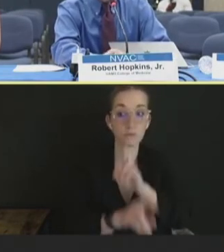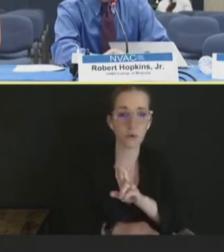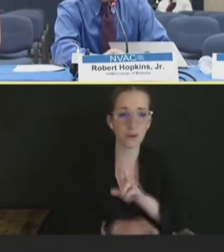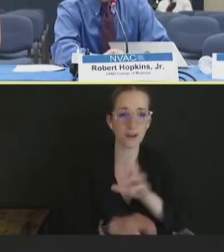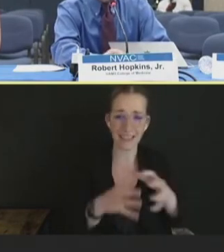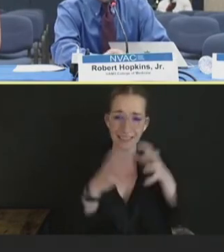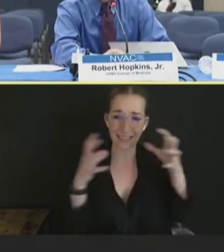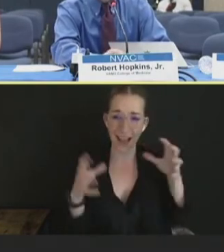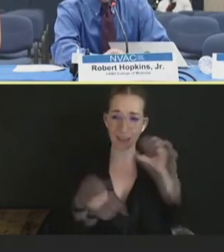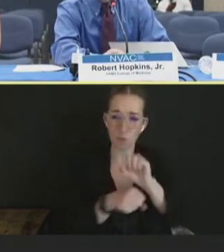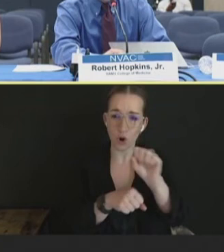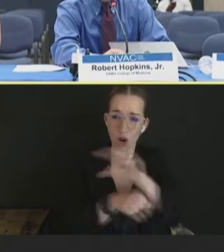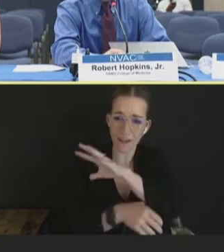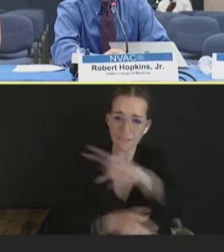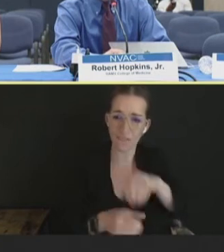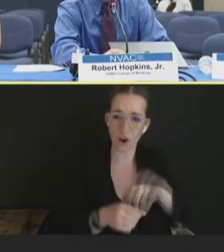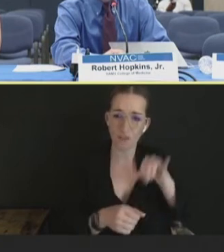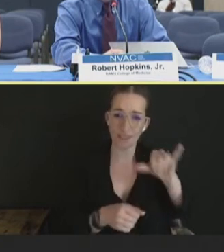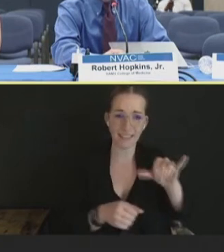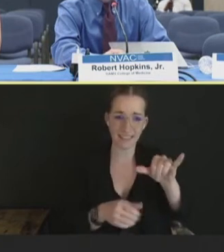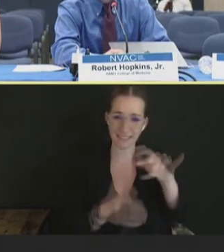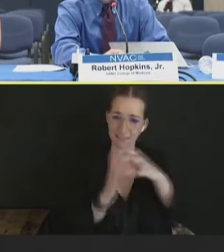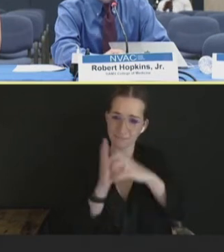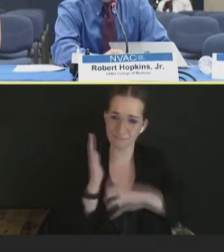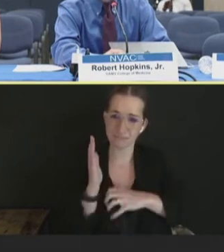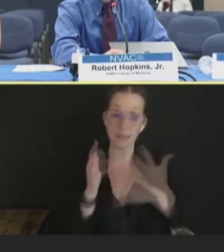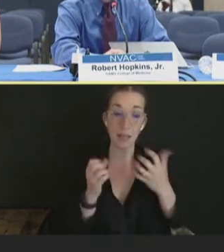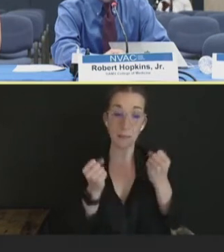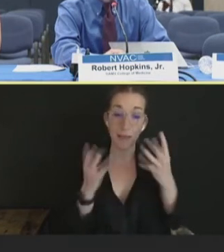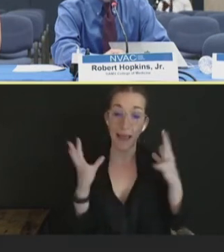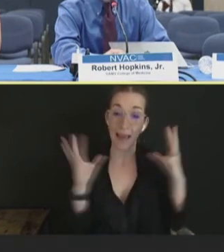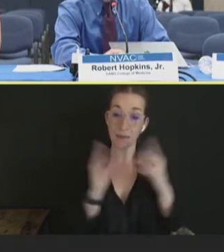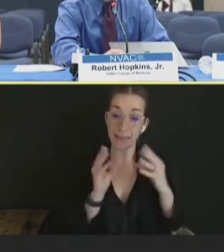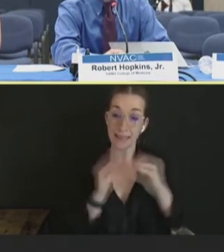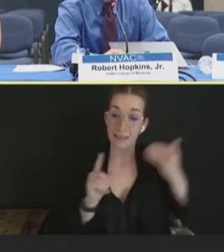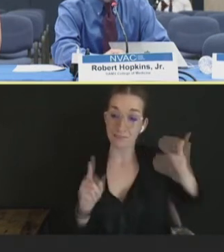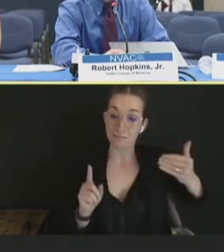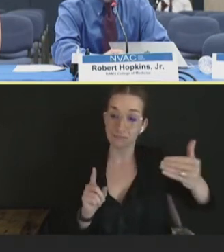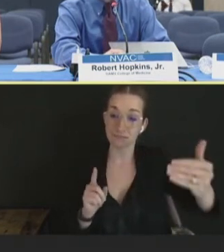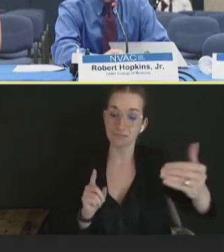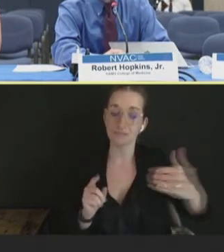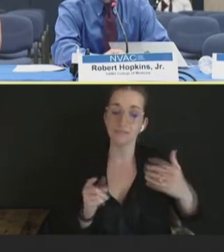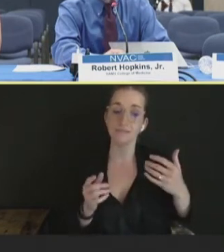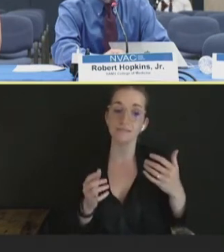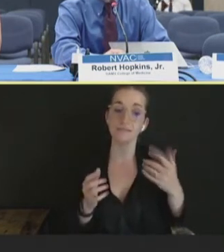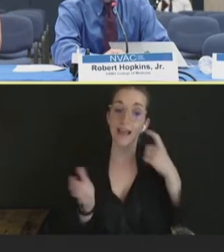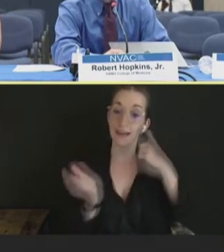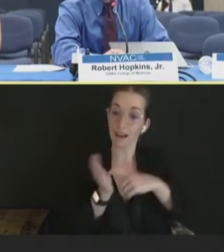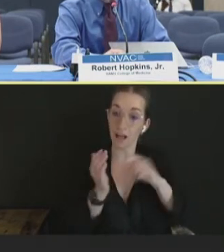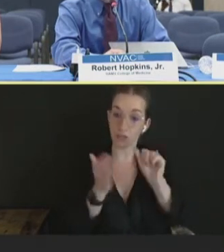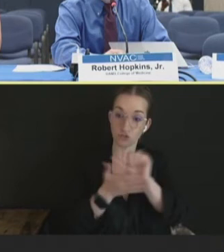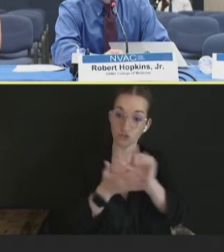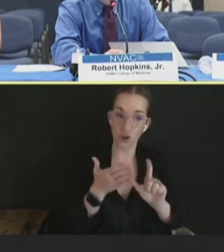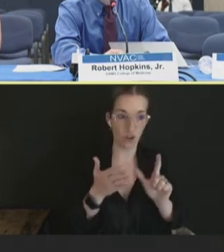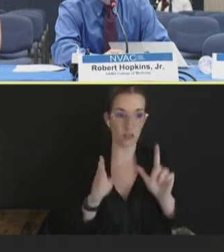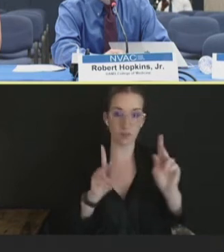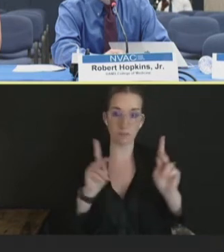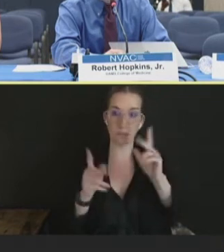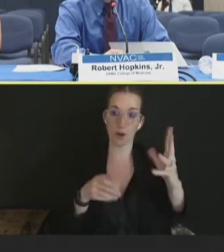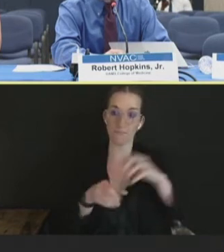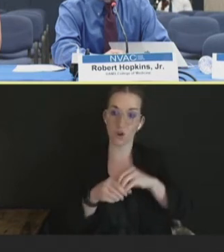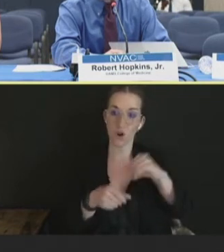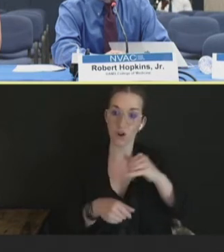effort. Many meetings. I want to acknowledge all the members of the committee